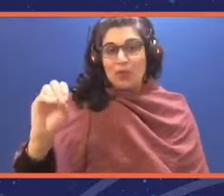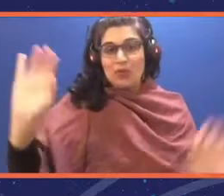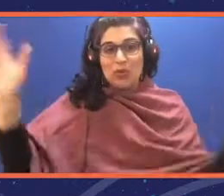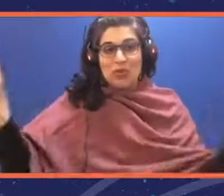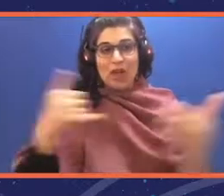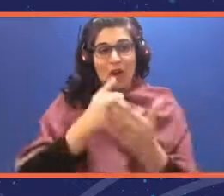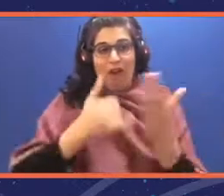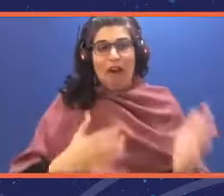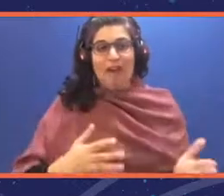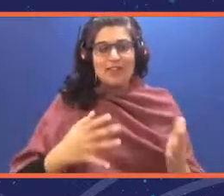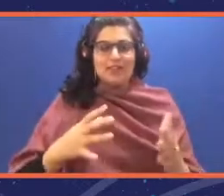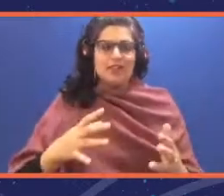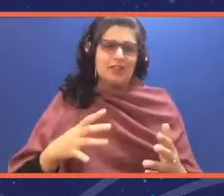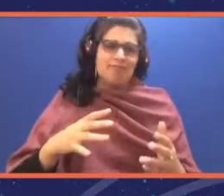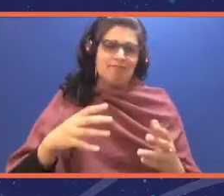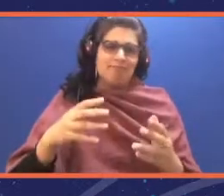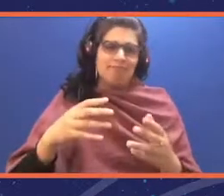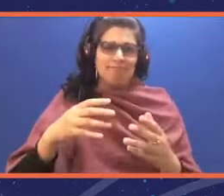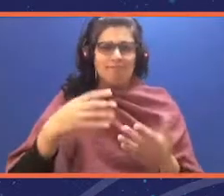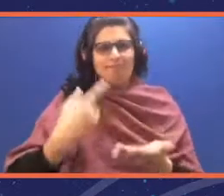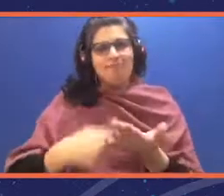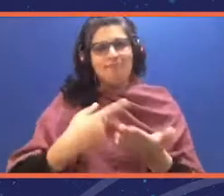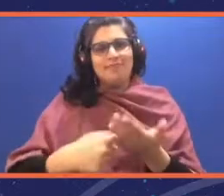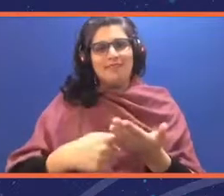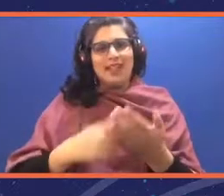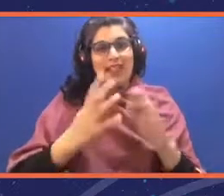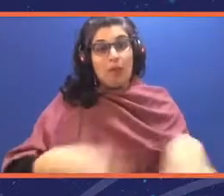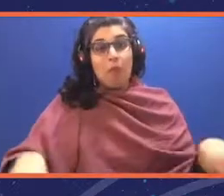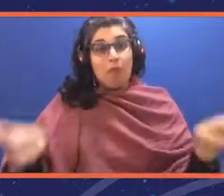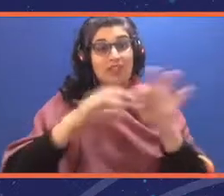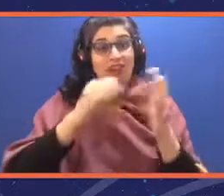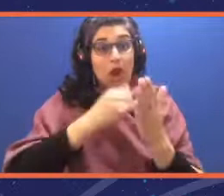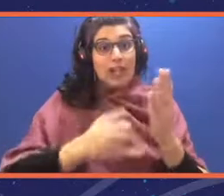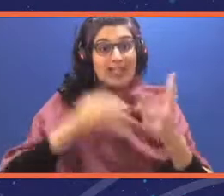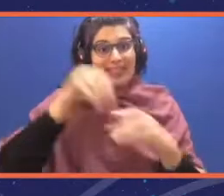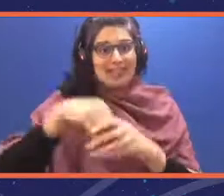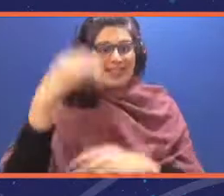speak on the importance of artists in activism.